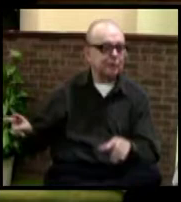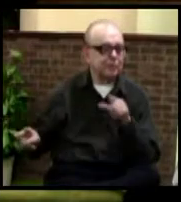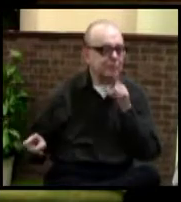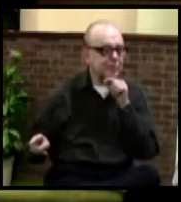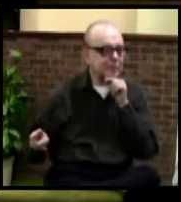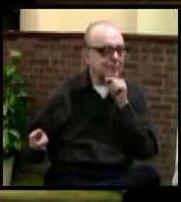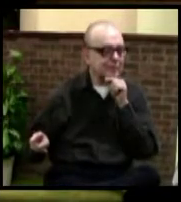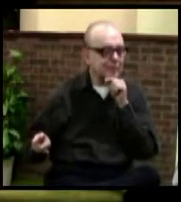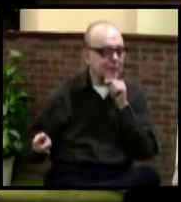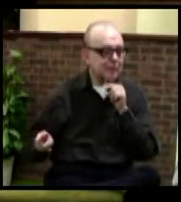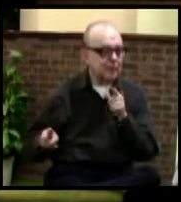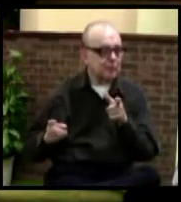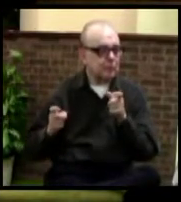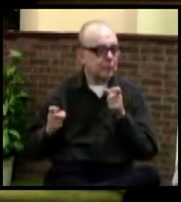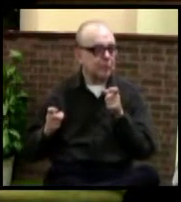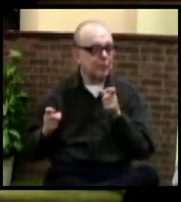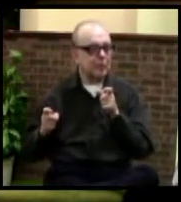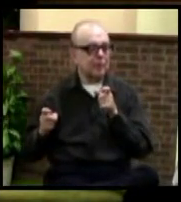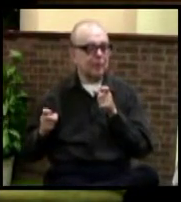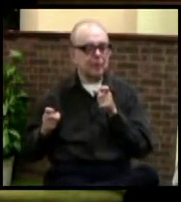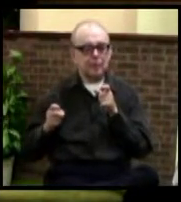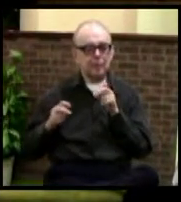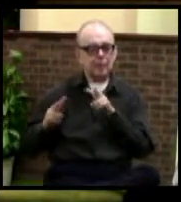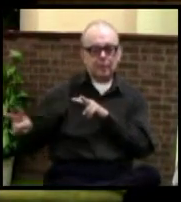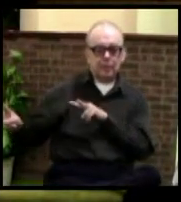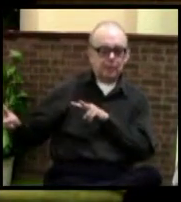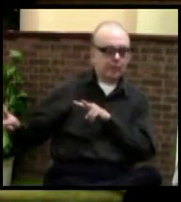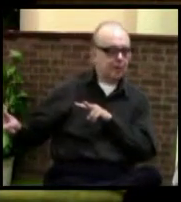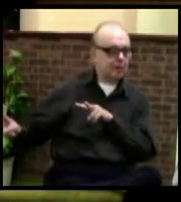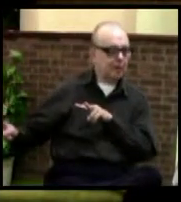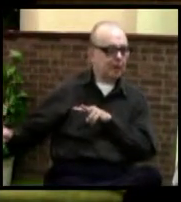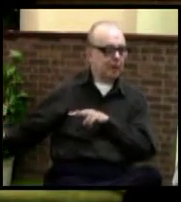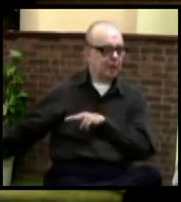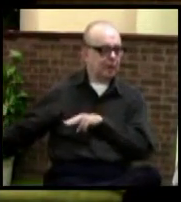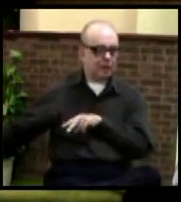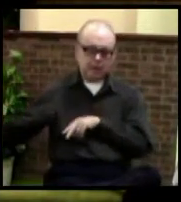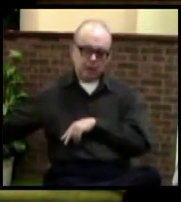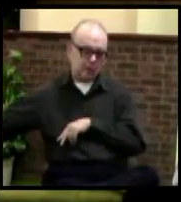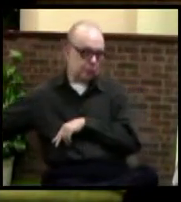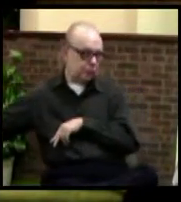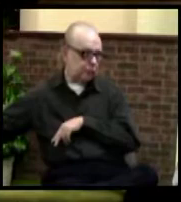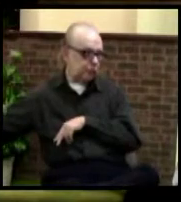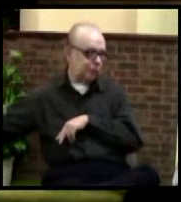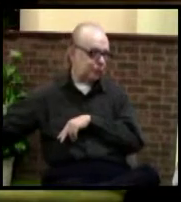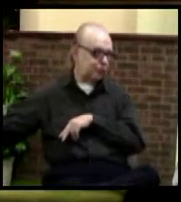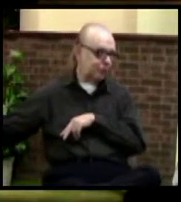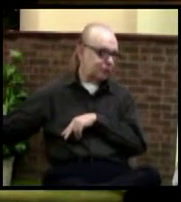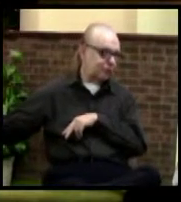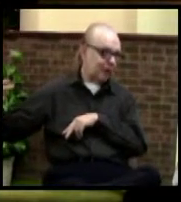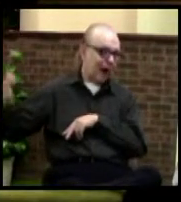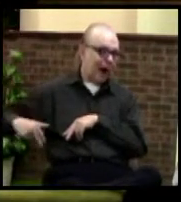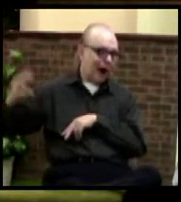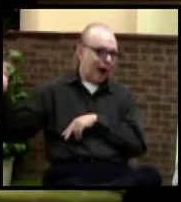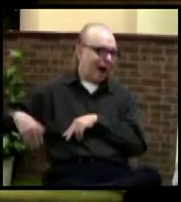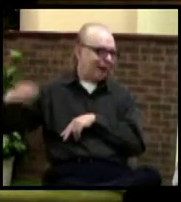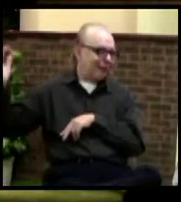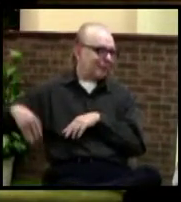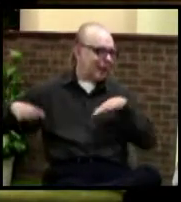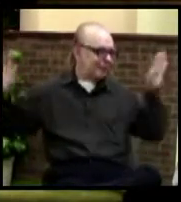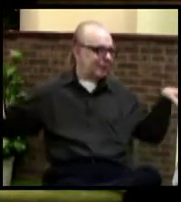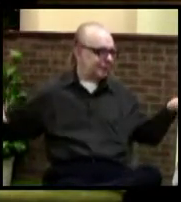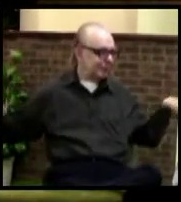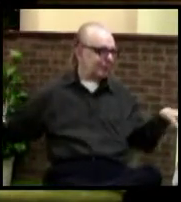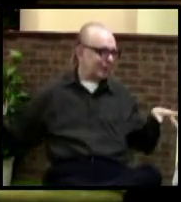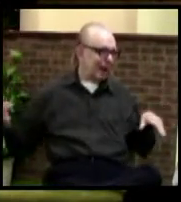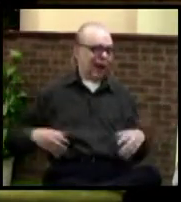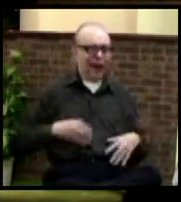eye when all of a sudden she saw this rooster just whirling and coming at her, squawking and